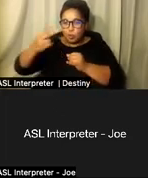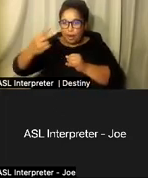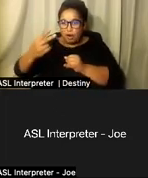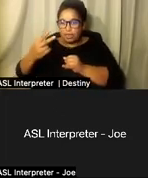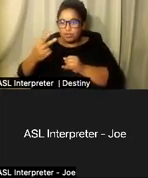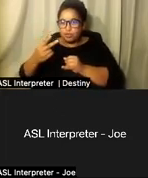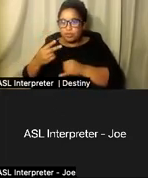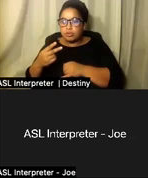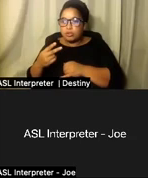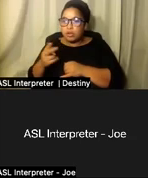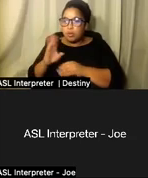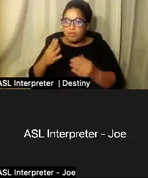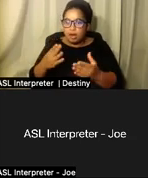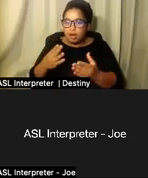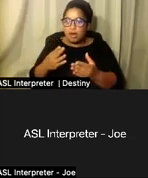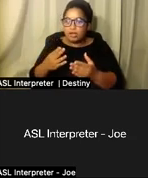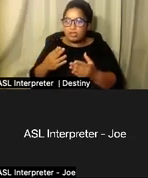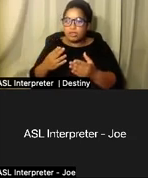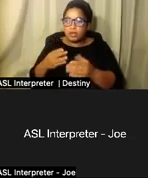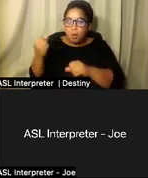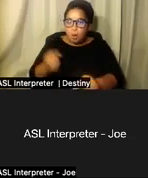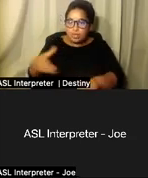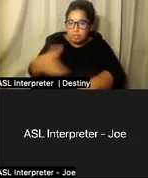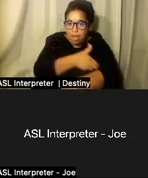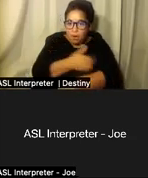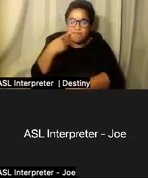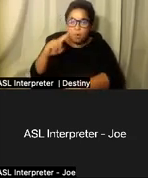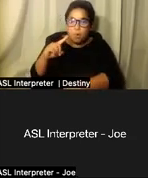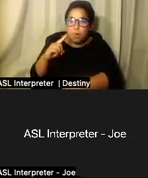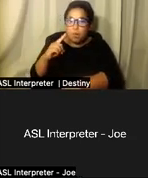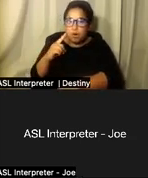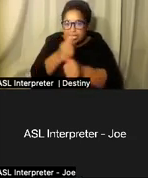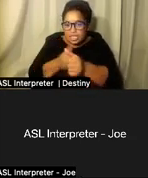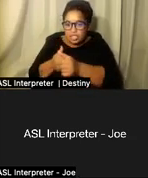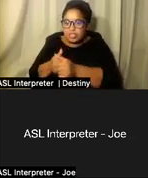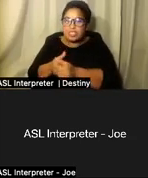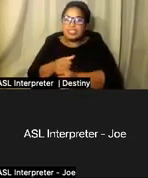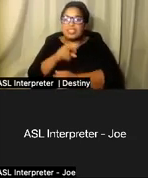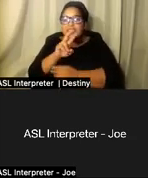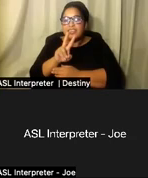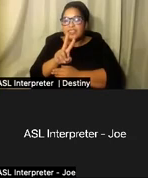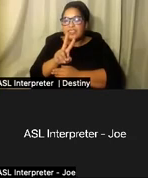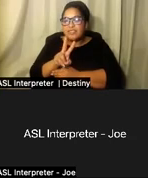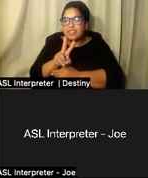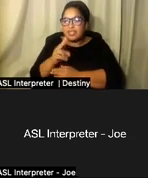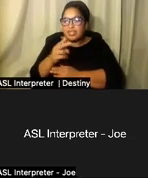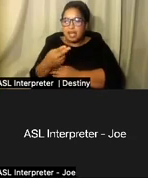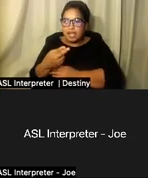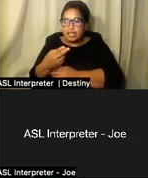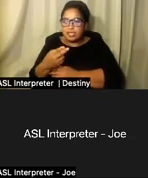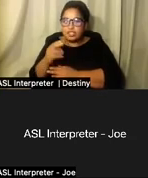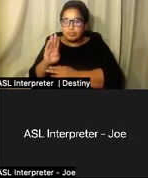fastener surface area. That's the holding power for most of these VHB fasteners. 40 pounds